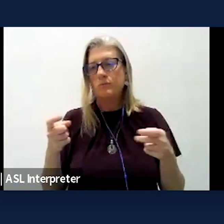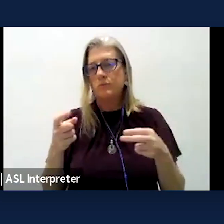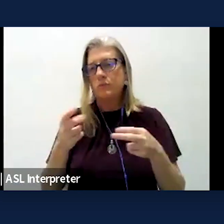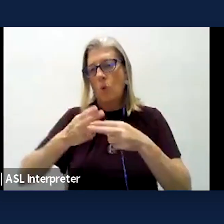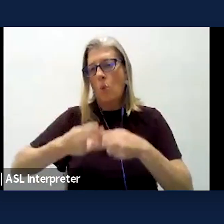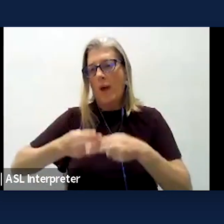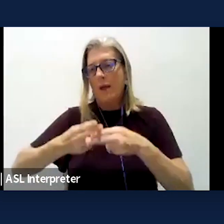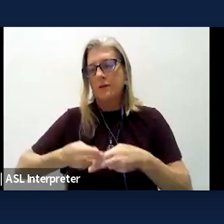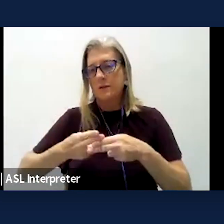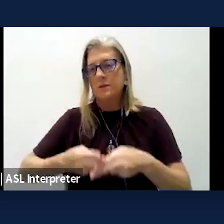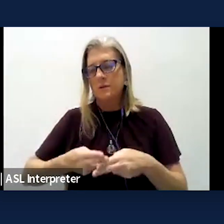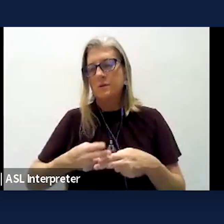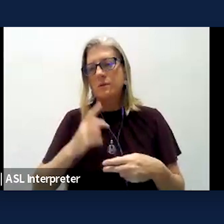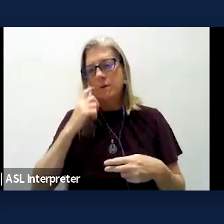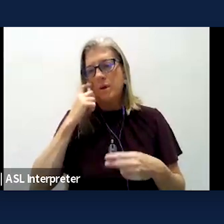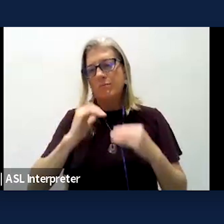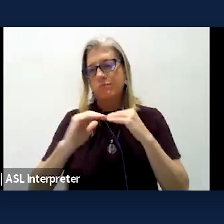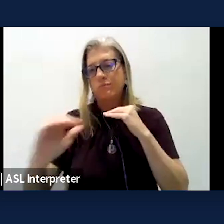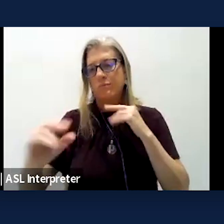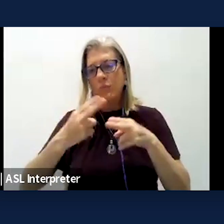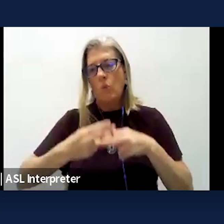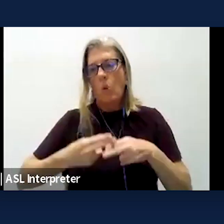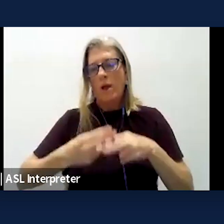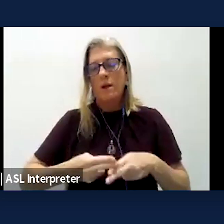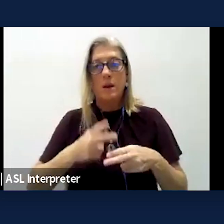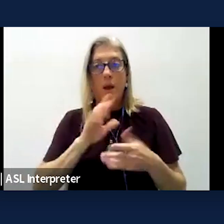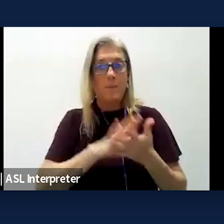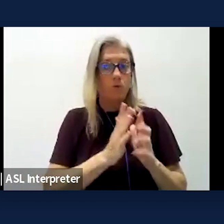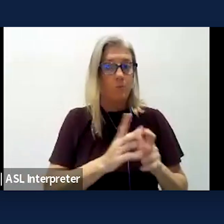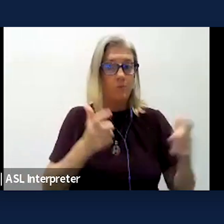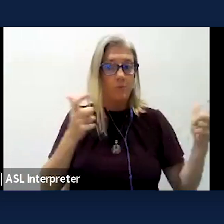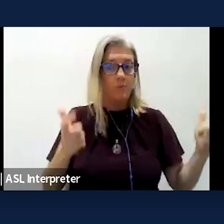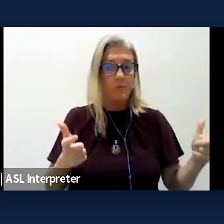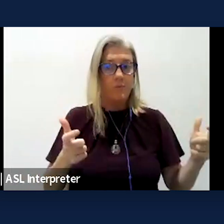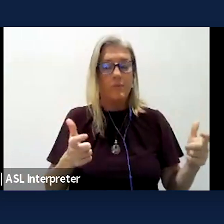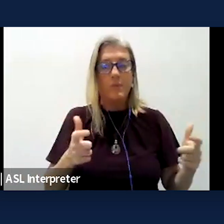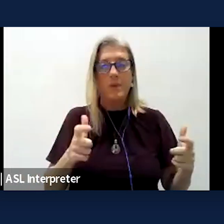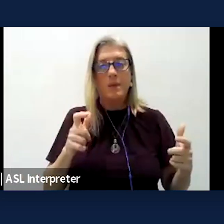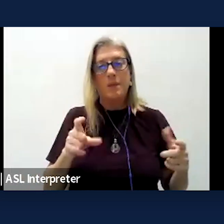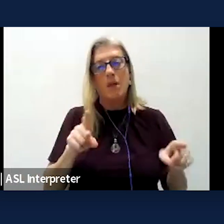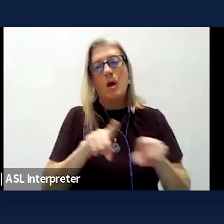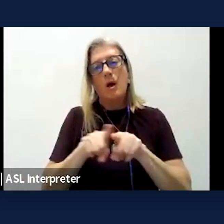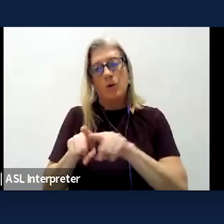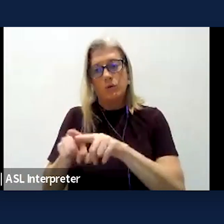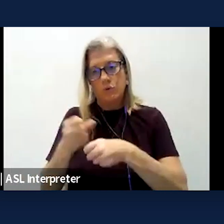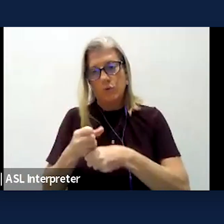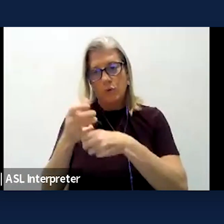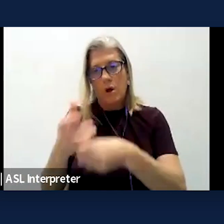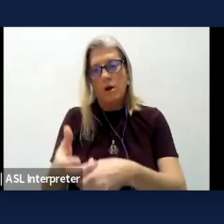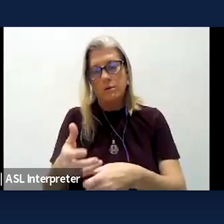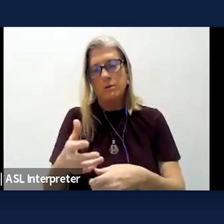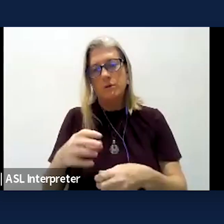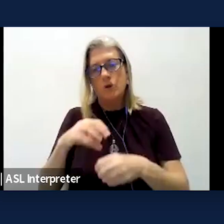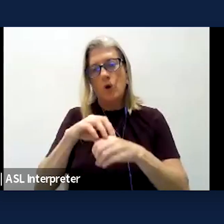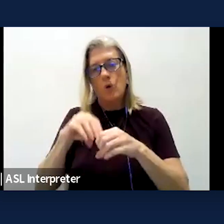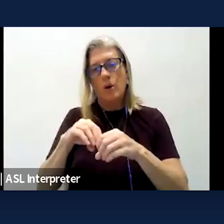be important as well, and not get too big, because then that's what also causes